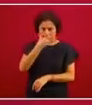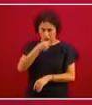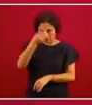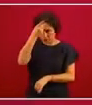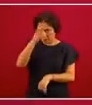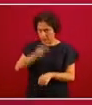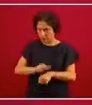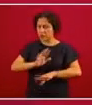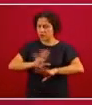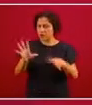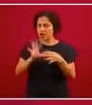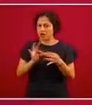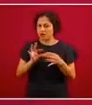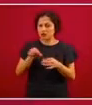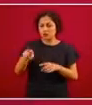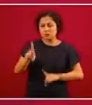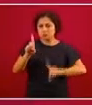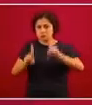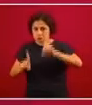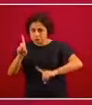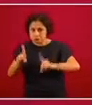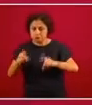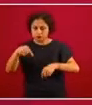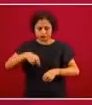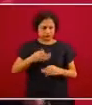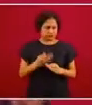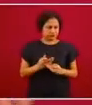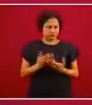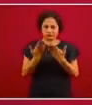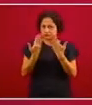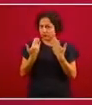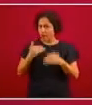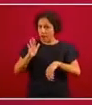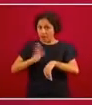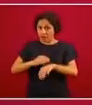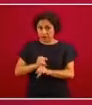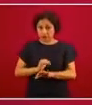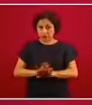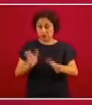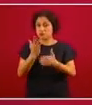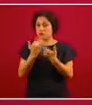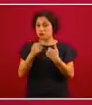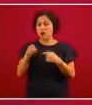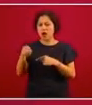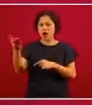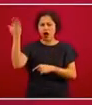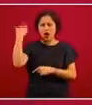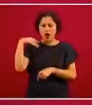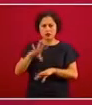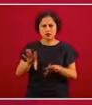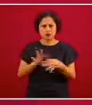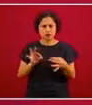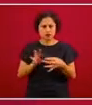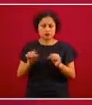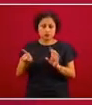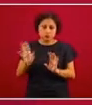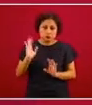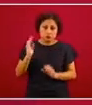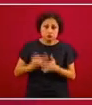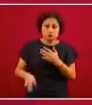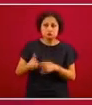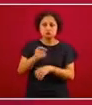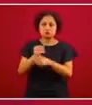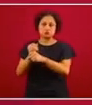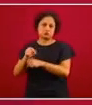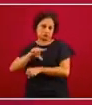days ago, and there was a. So I think the situation has been explained. I don't have any additional information. If we're required to do an